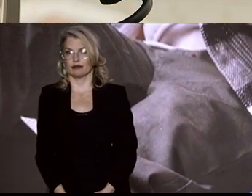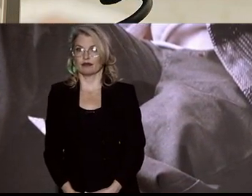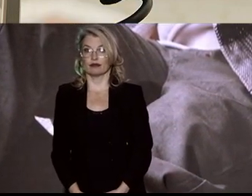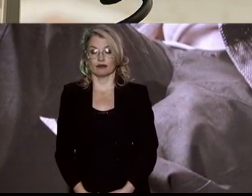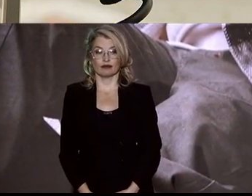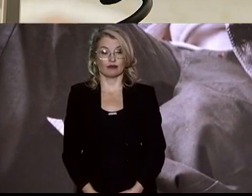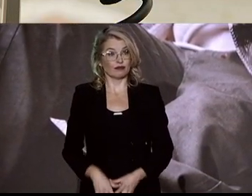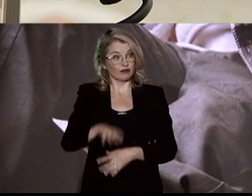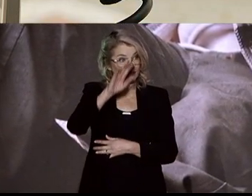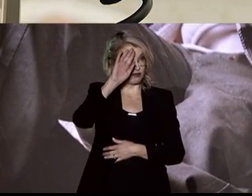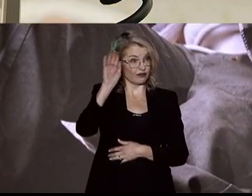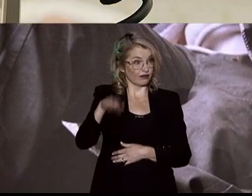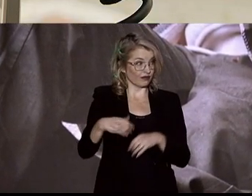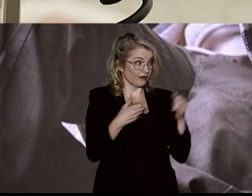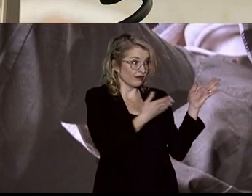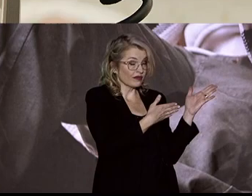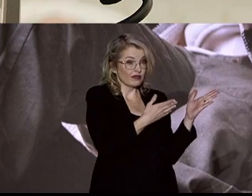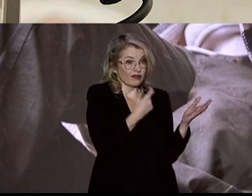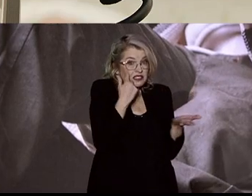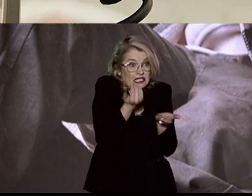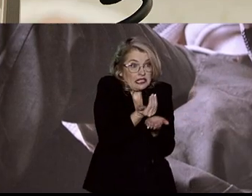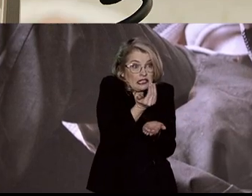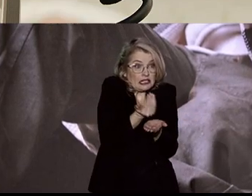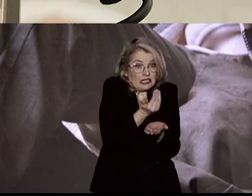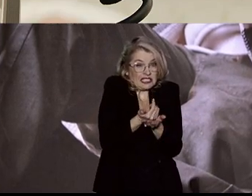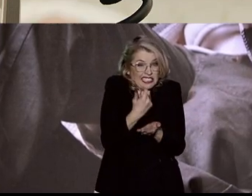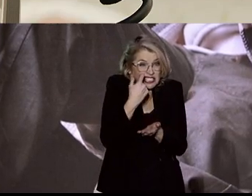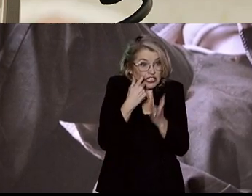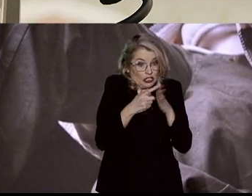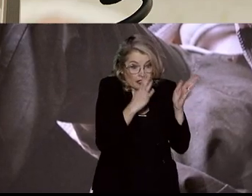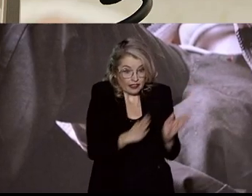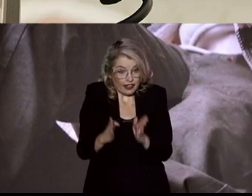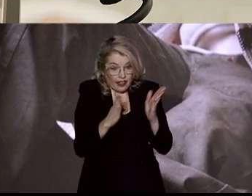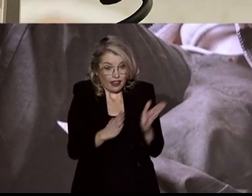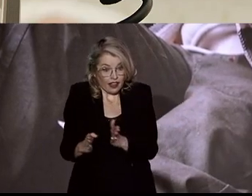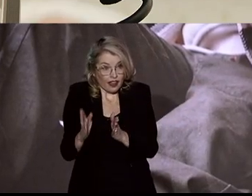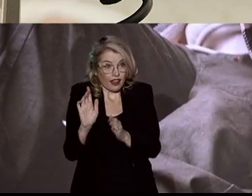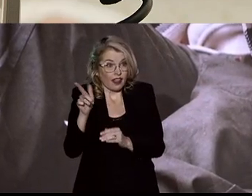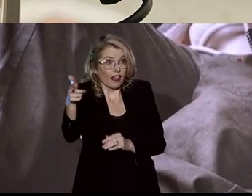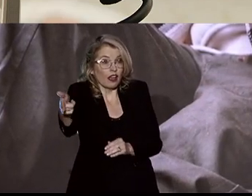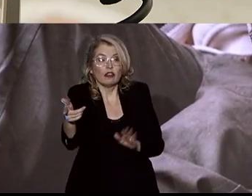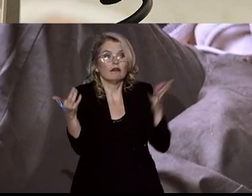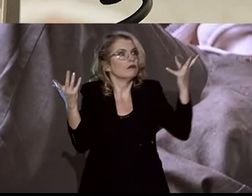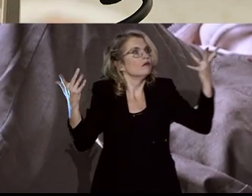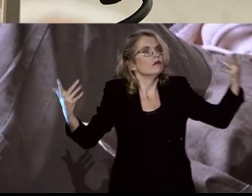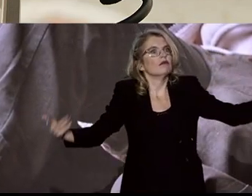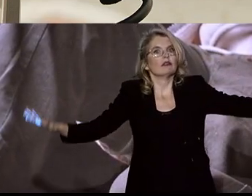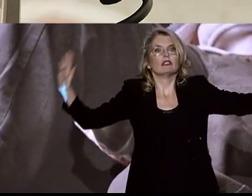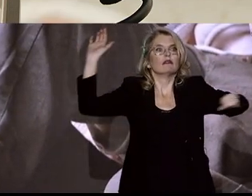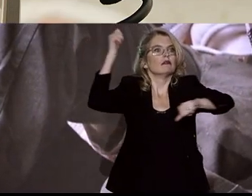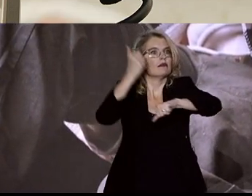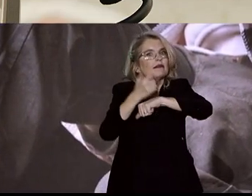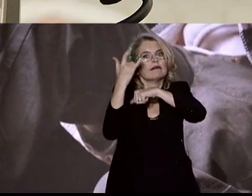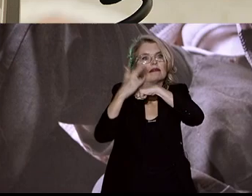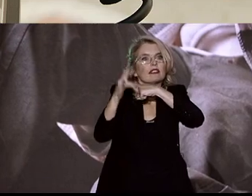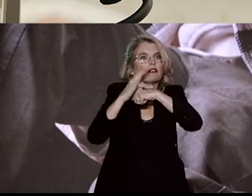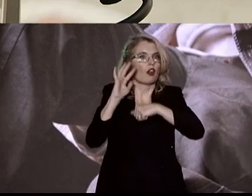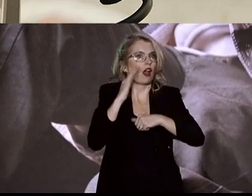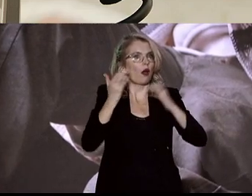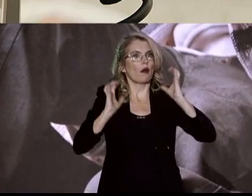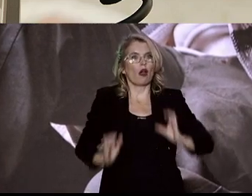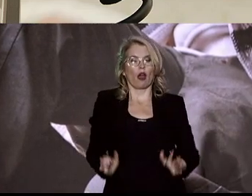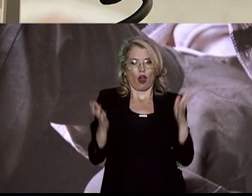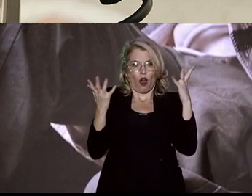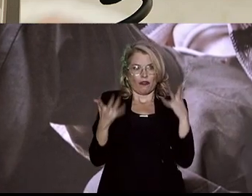And you know, this isn't just something in the pipeline in a few years. It's already available to our